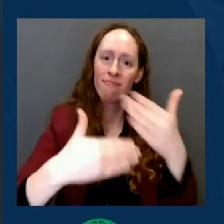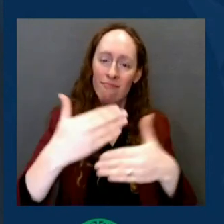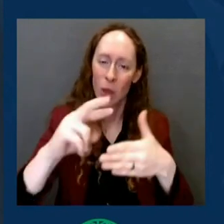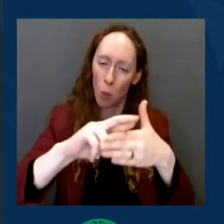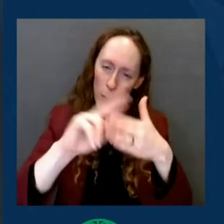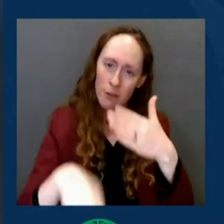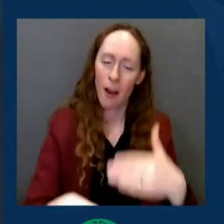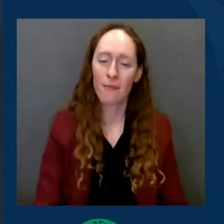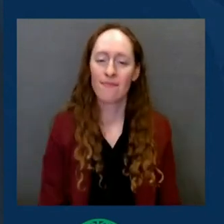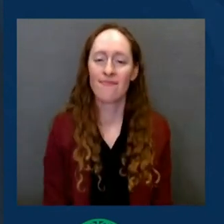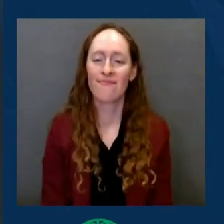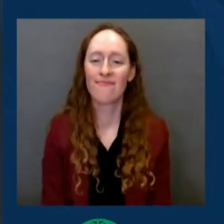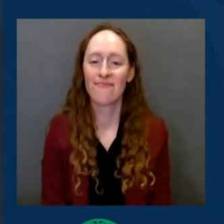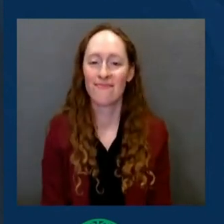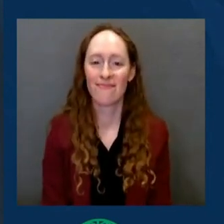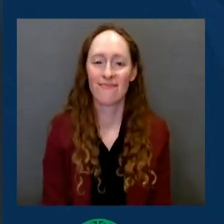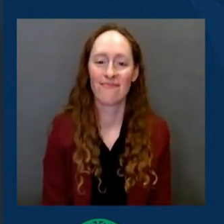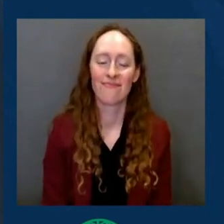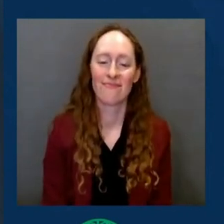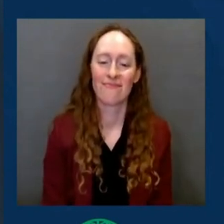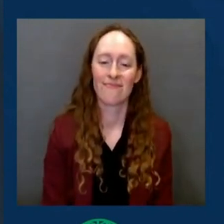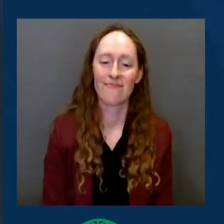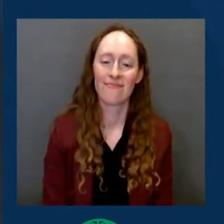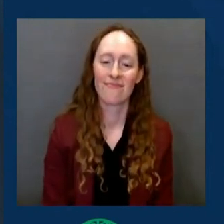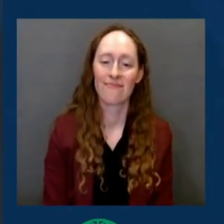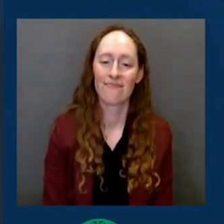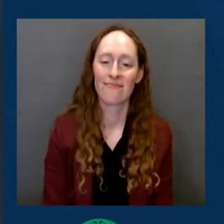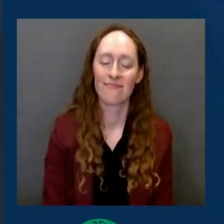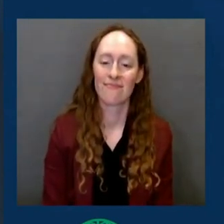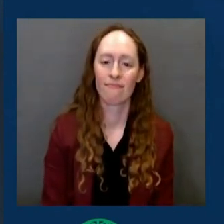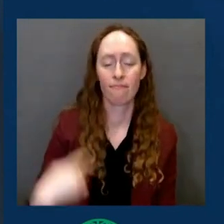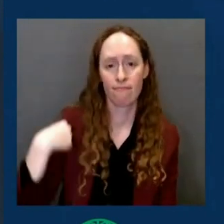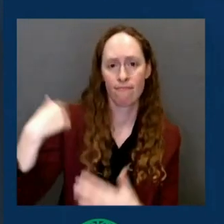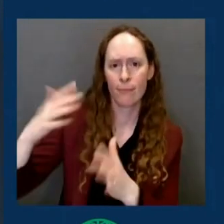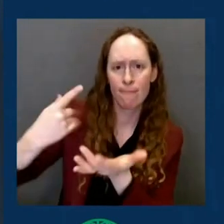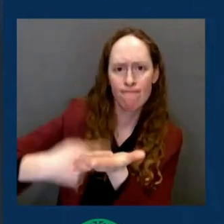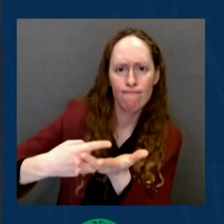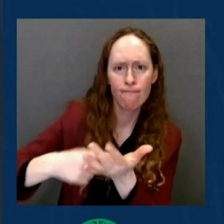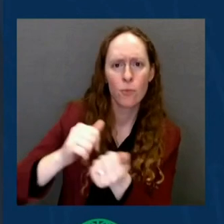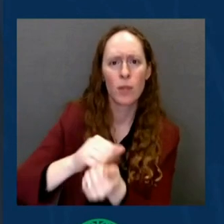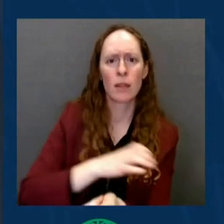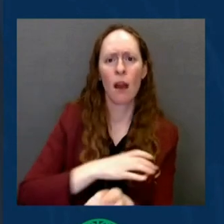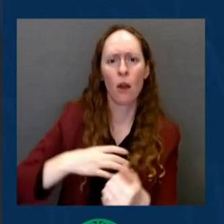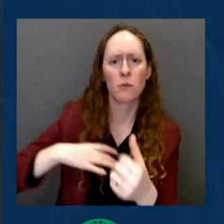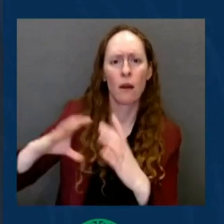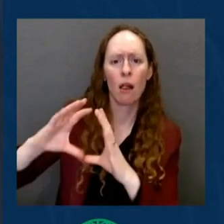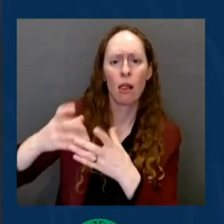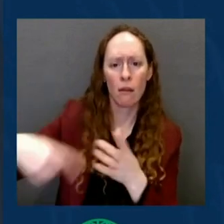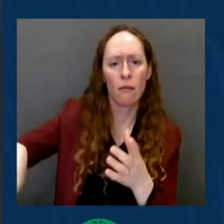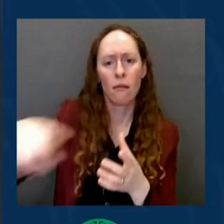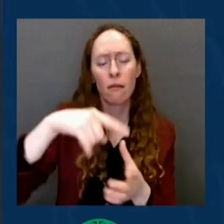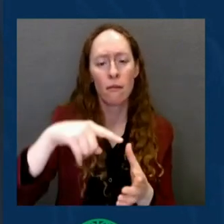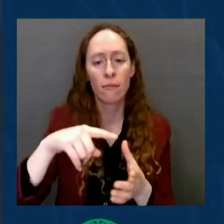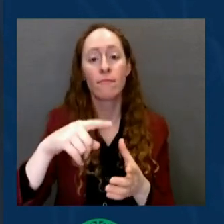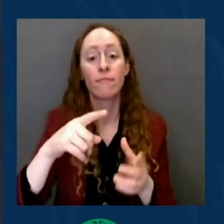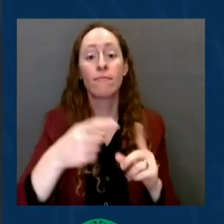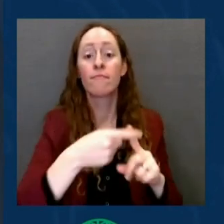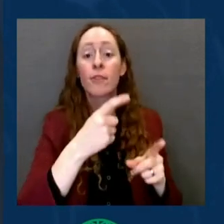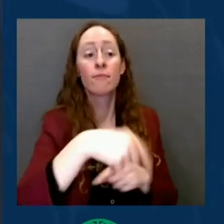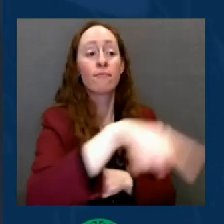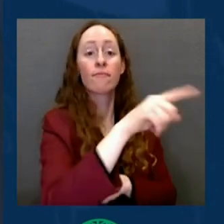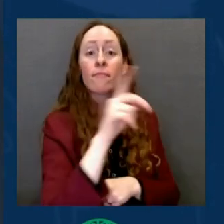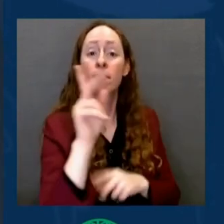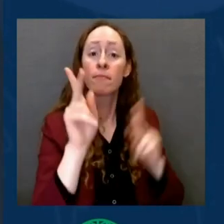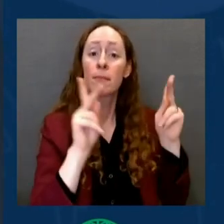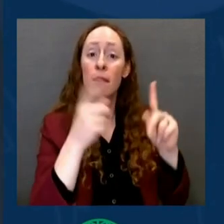Diaspora Engagement in the United States, so we can tap the enormous strength of the diaspora communities here in the United